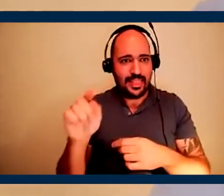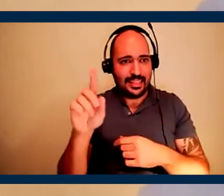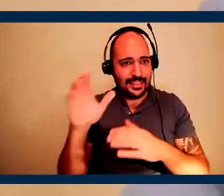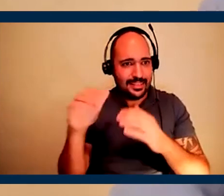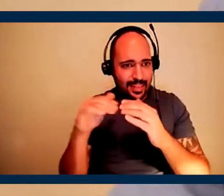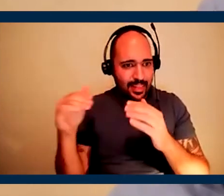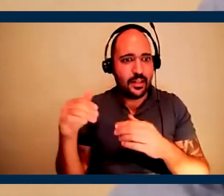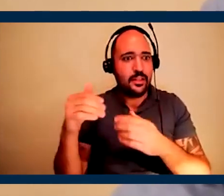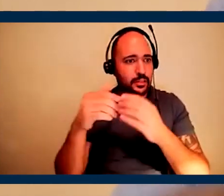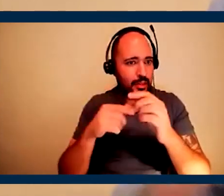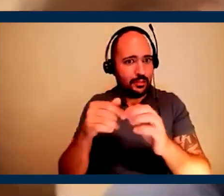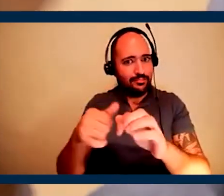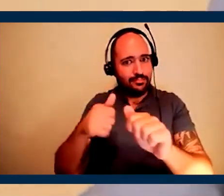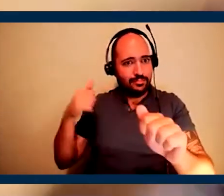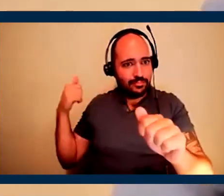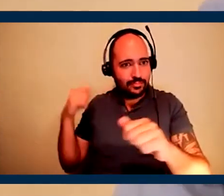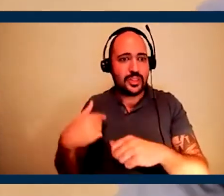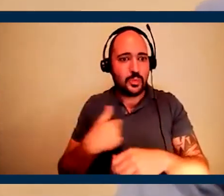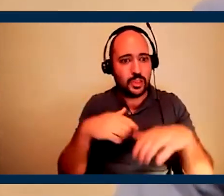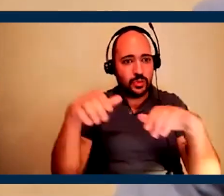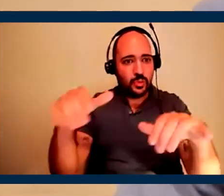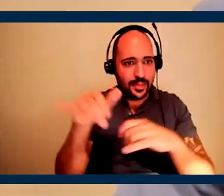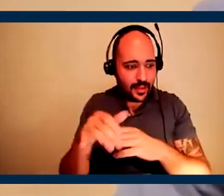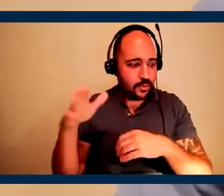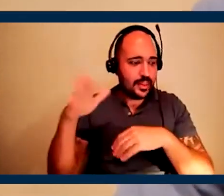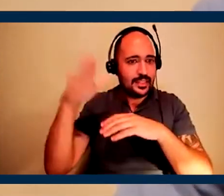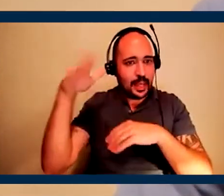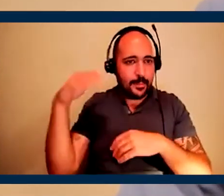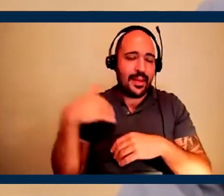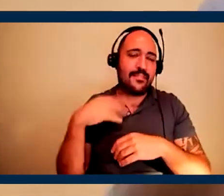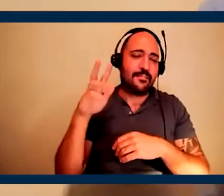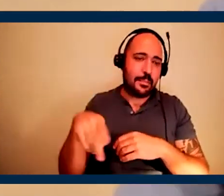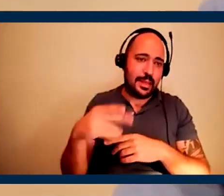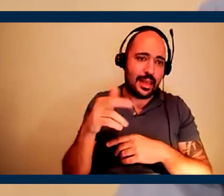sure that we do that. Of course, from the top, we've got Vice President Harris.